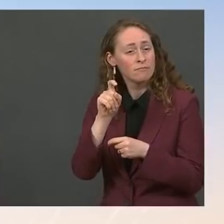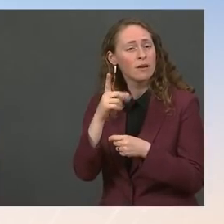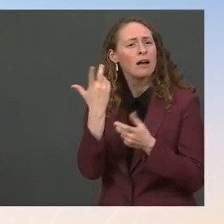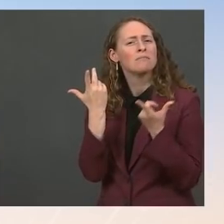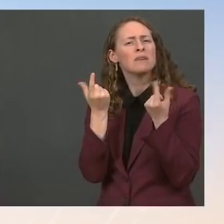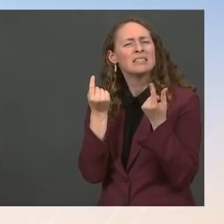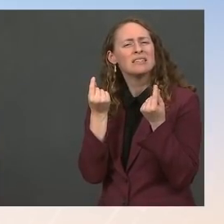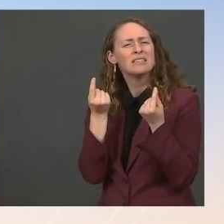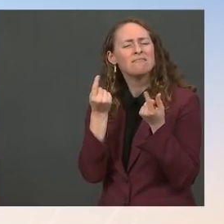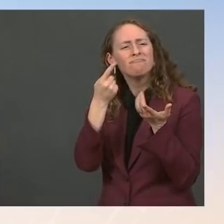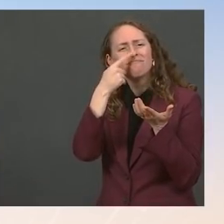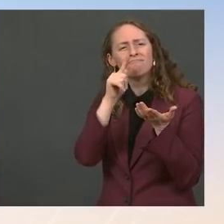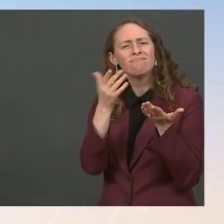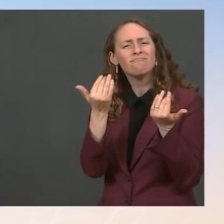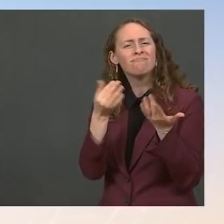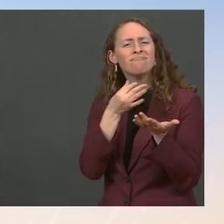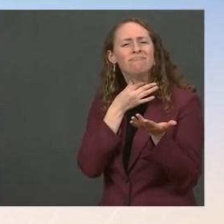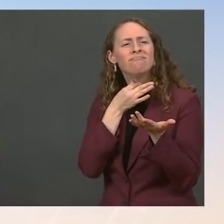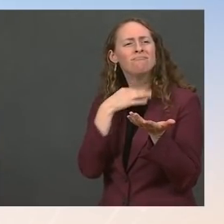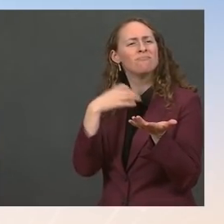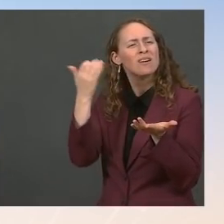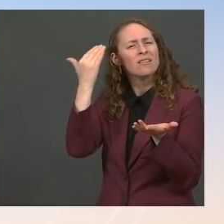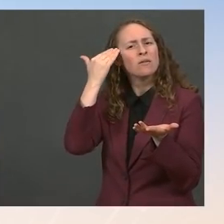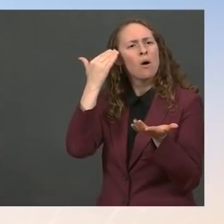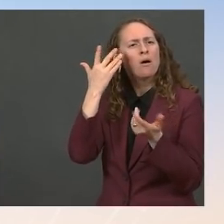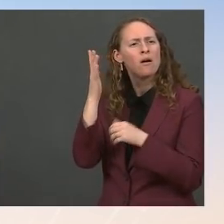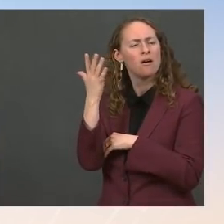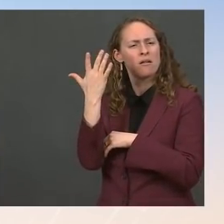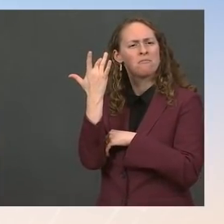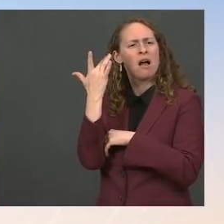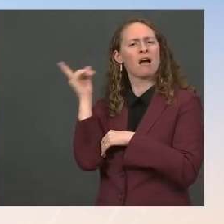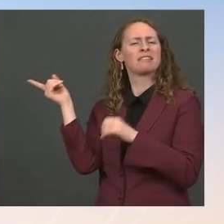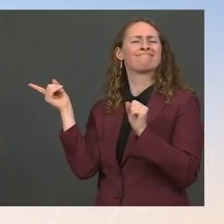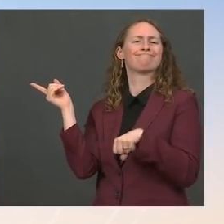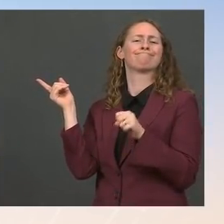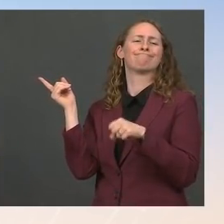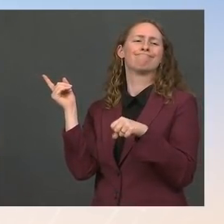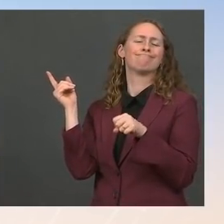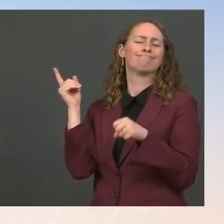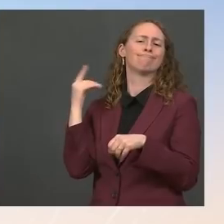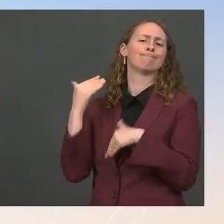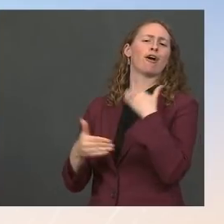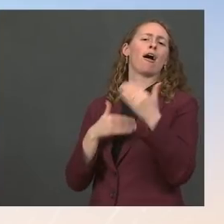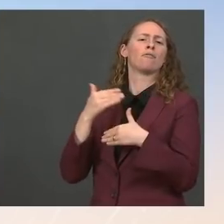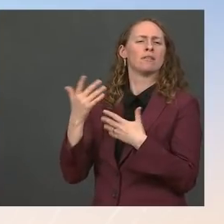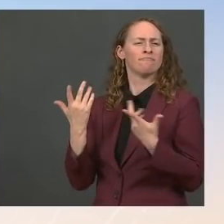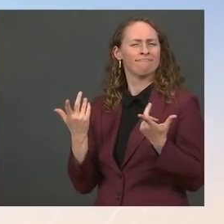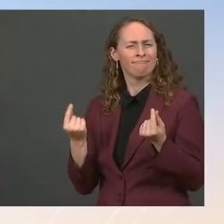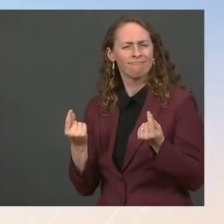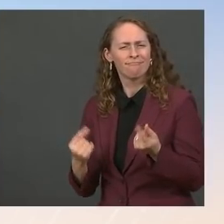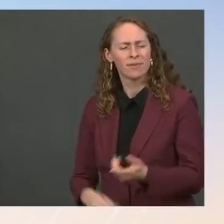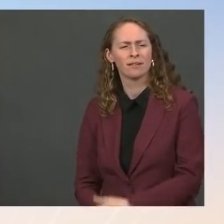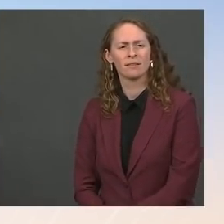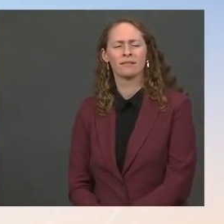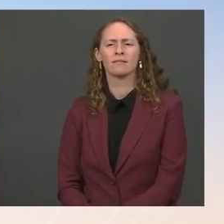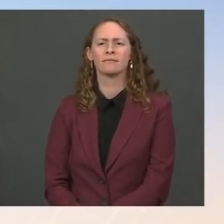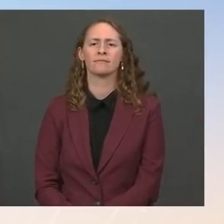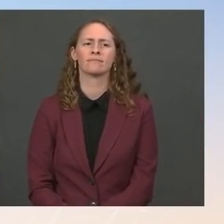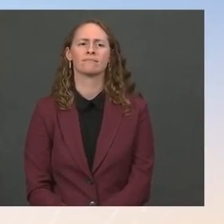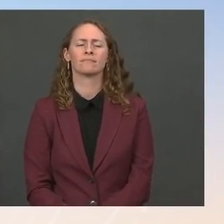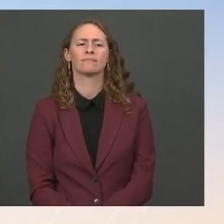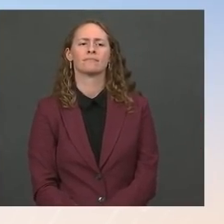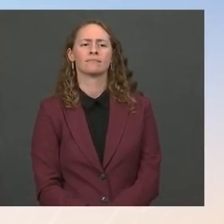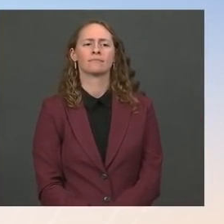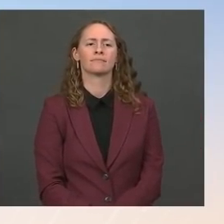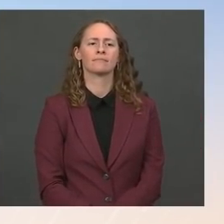producing and why the White House feels confident that there is progress taking place through these meetings? Well, what we're looking to achieve is